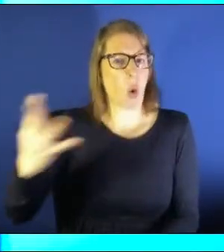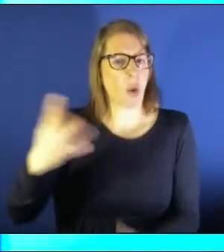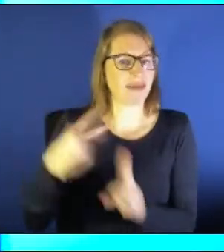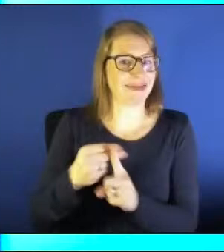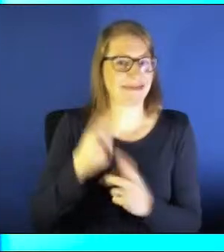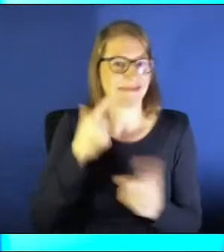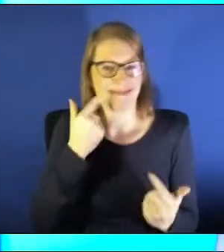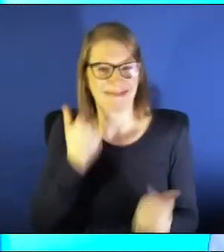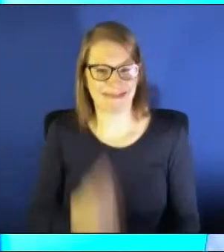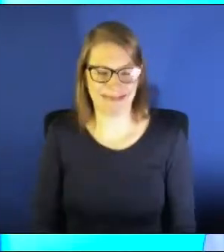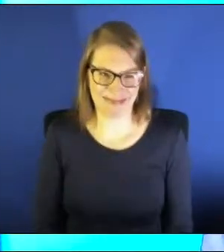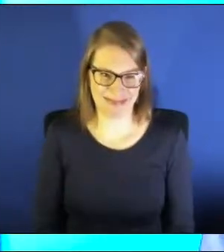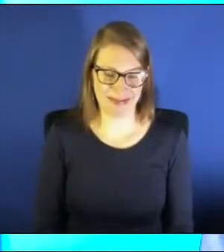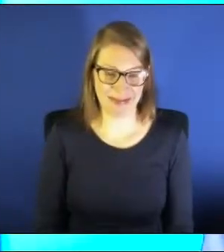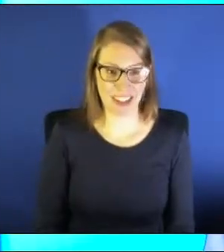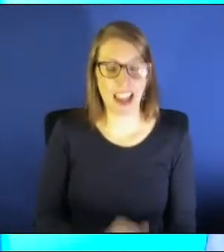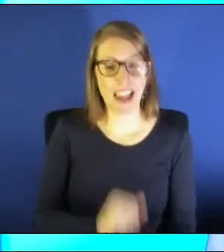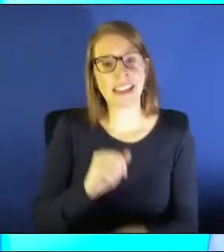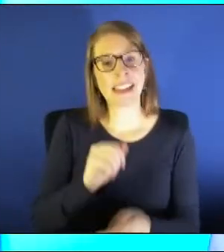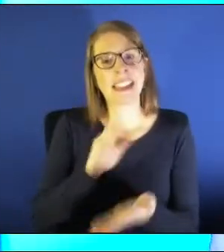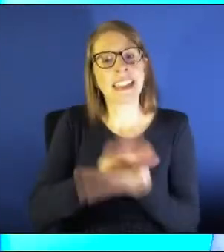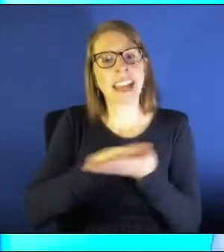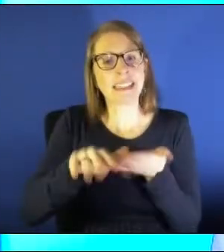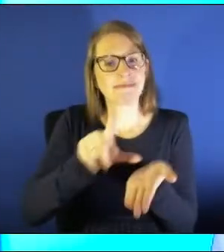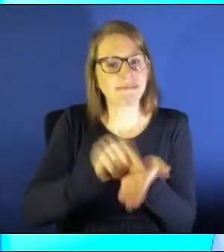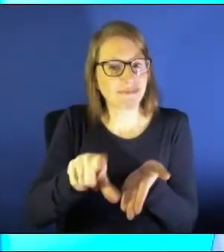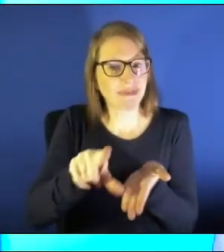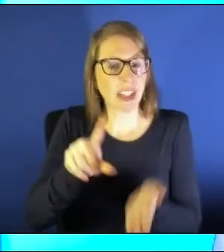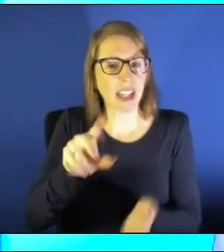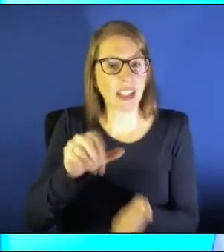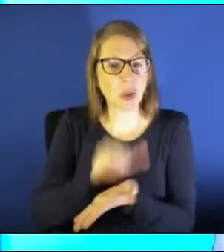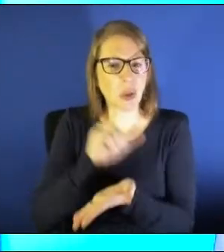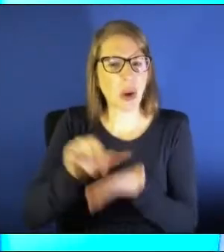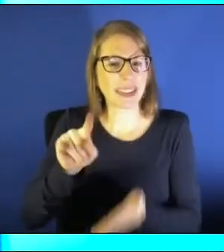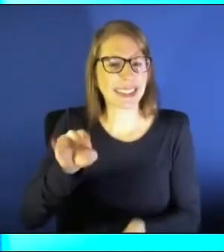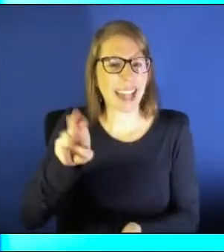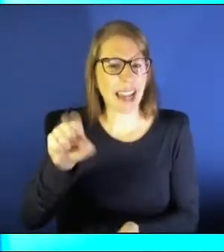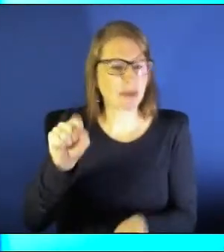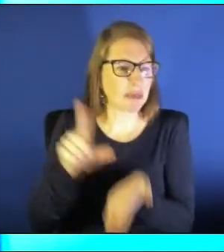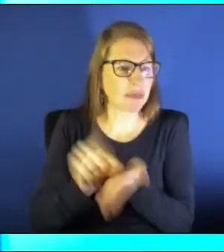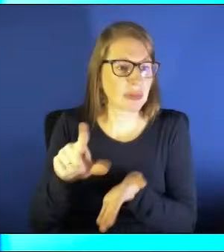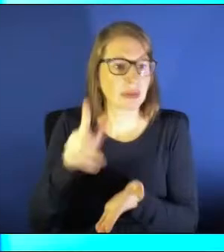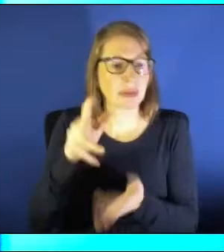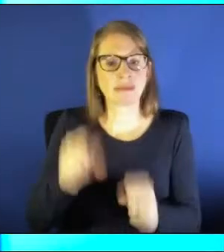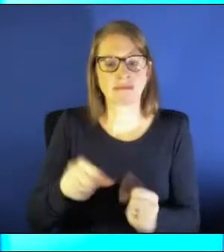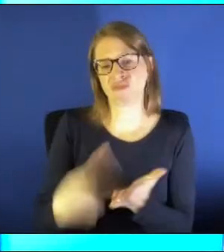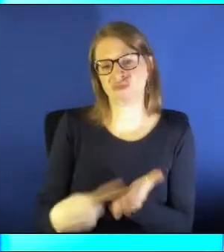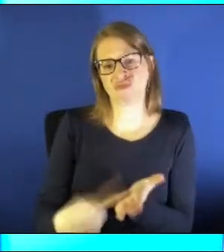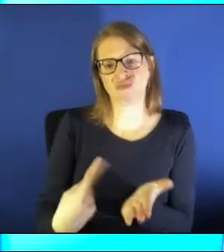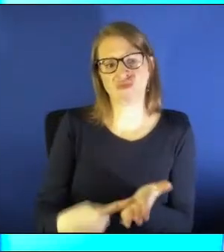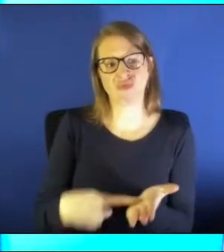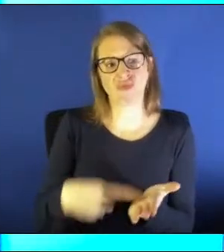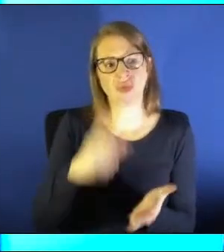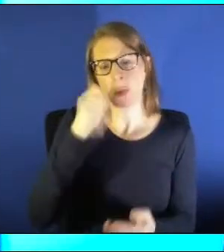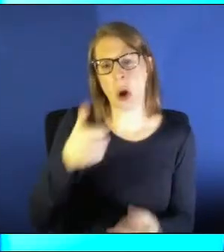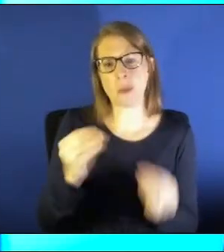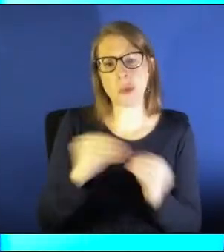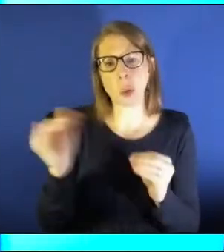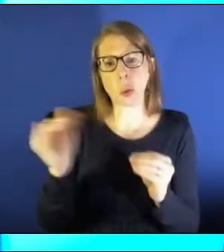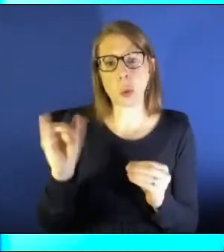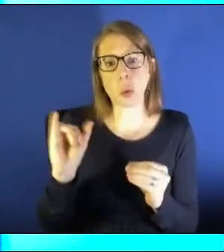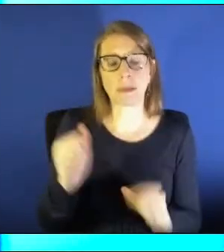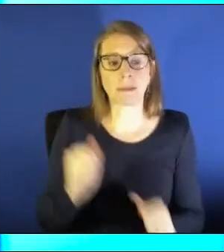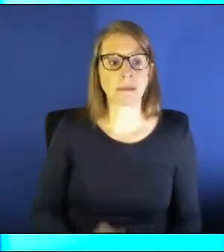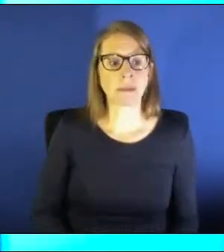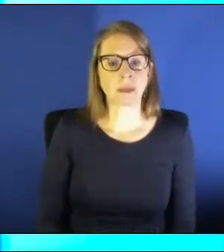nice report yesterday in the New York Times, and maybe we can talk about it here a little bit more tomorrow too, in which they looked at the